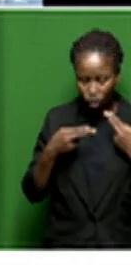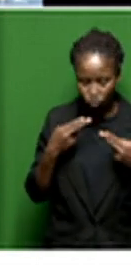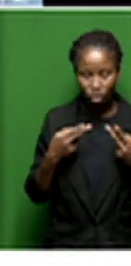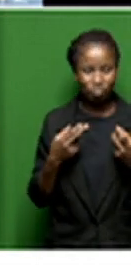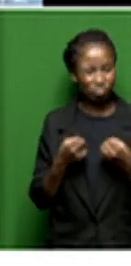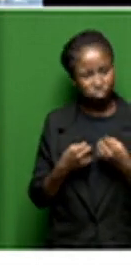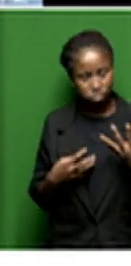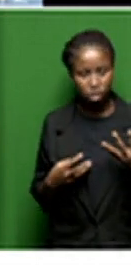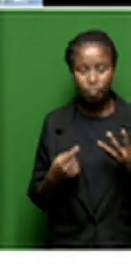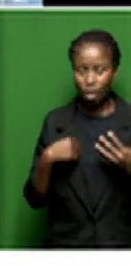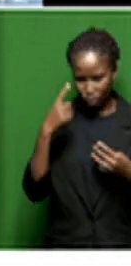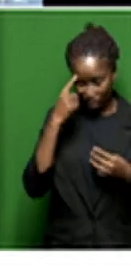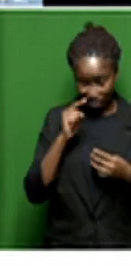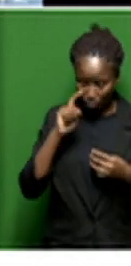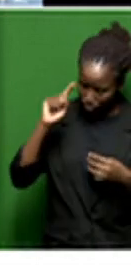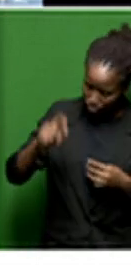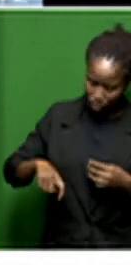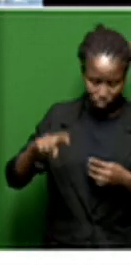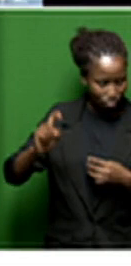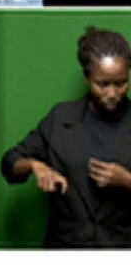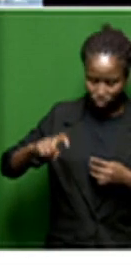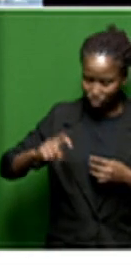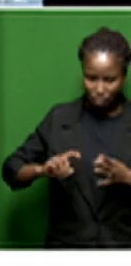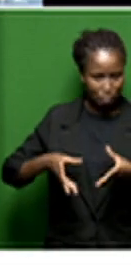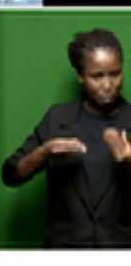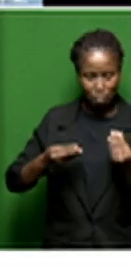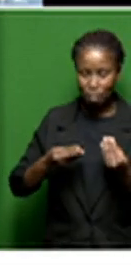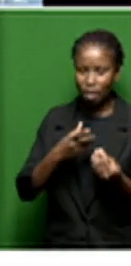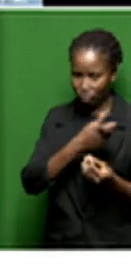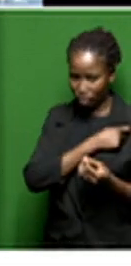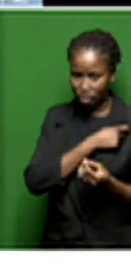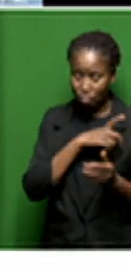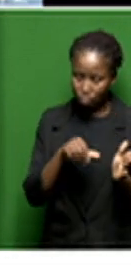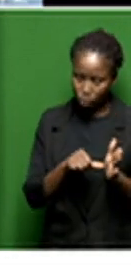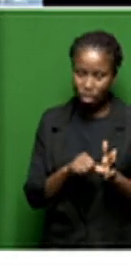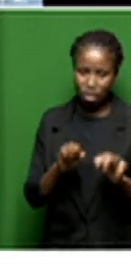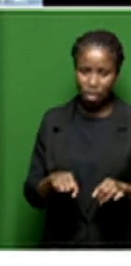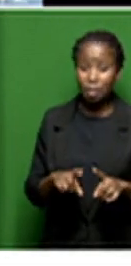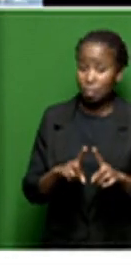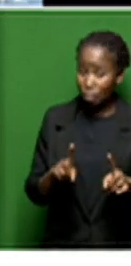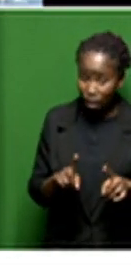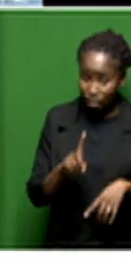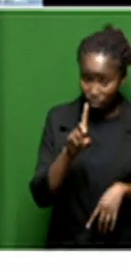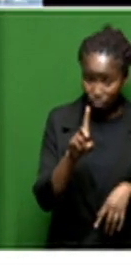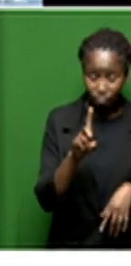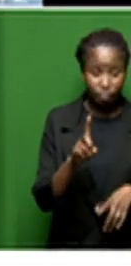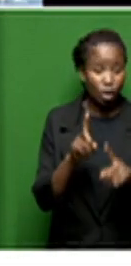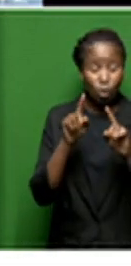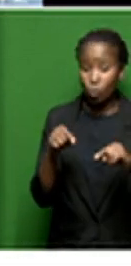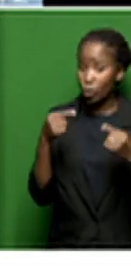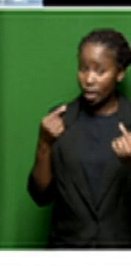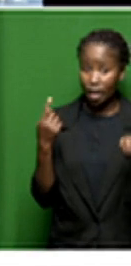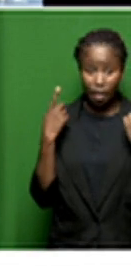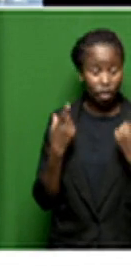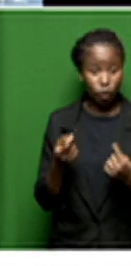and so on. And I think that this is important, but you can't do it until you've got a number